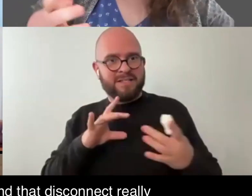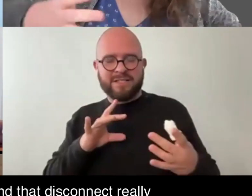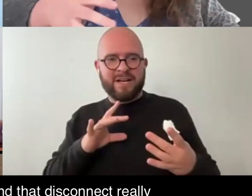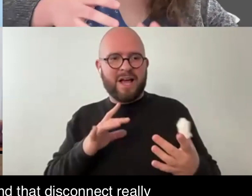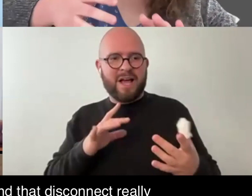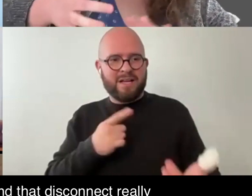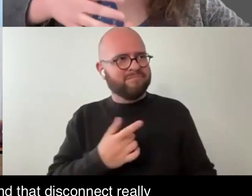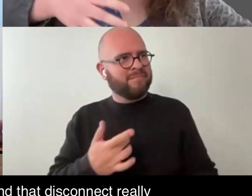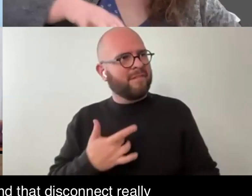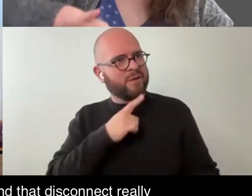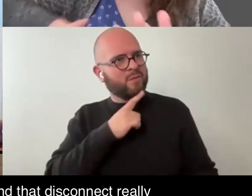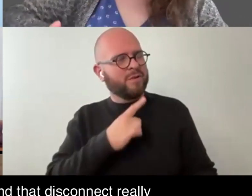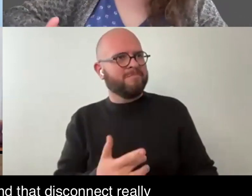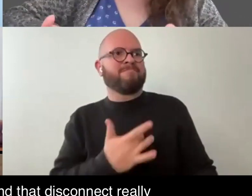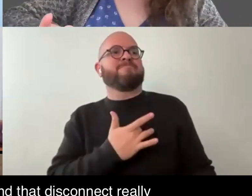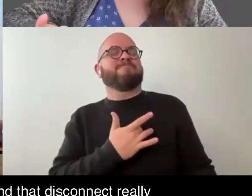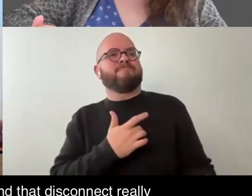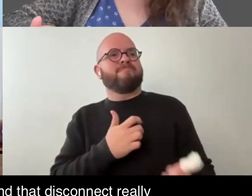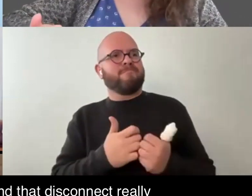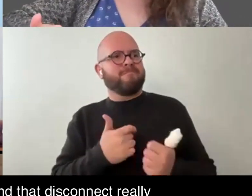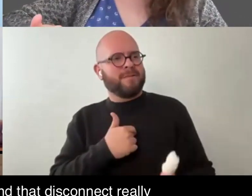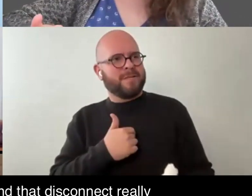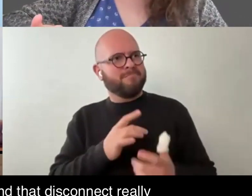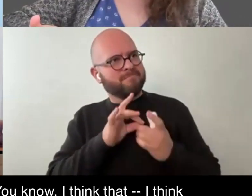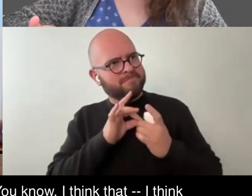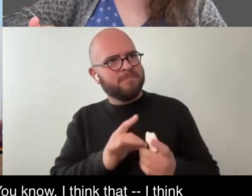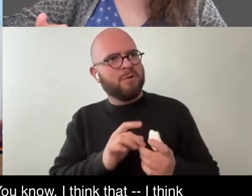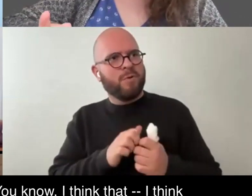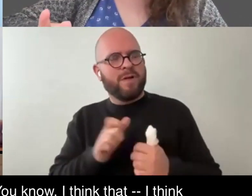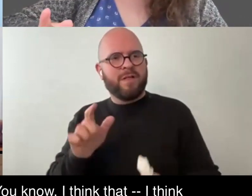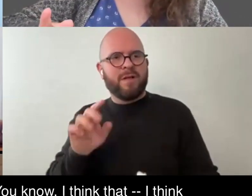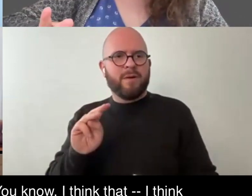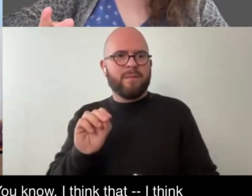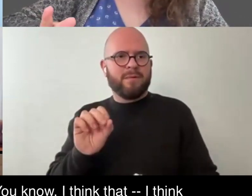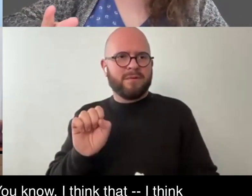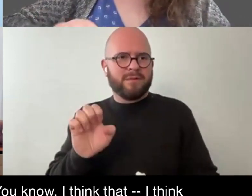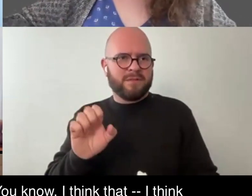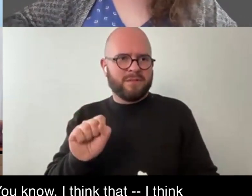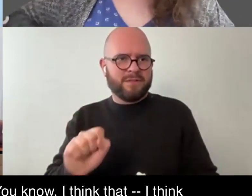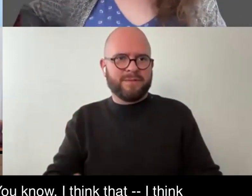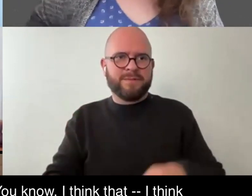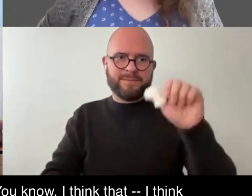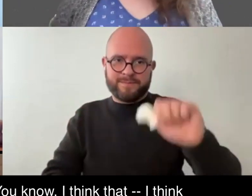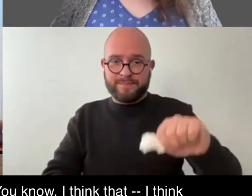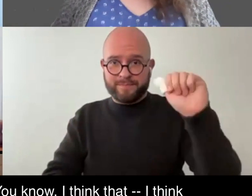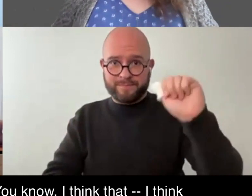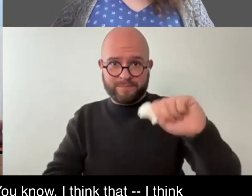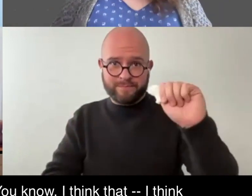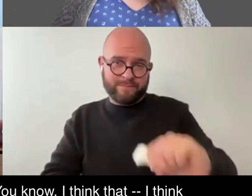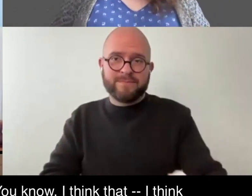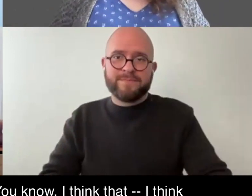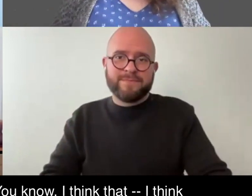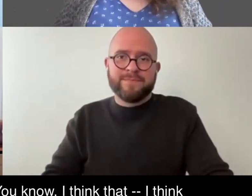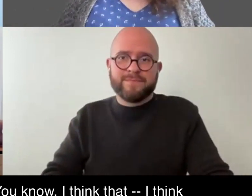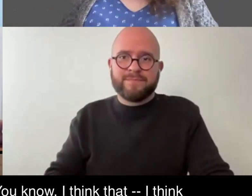really resonated for me in that moment with Moses. Yes. Yes. You know, I